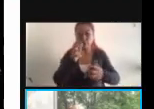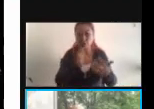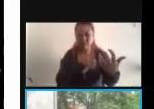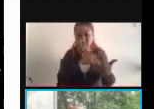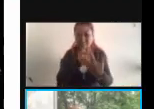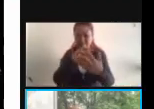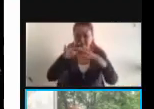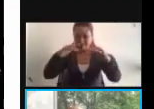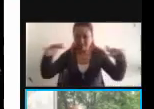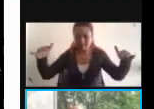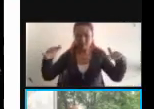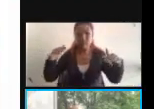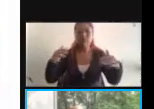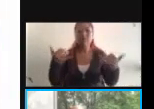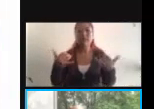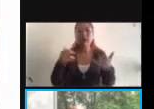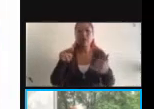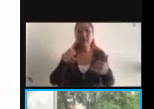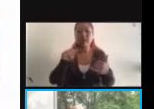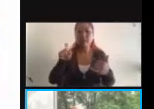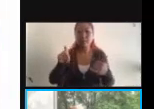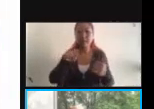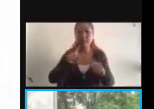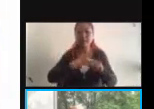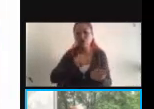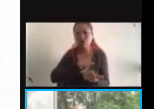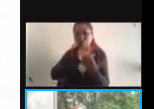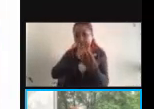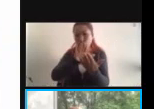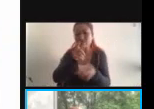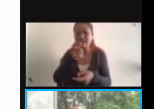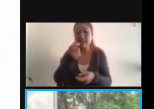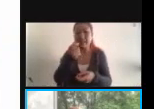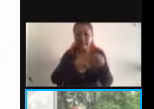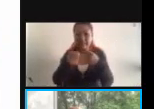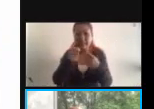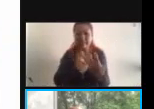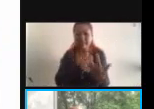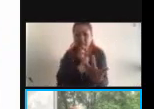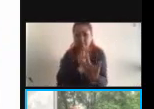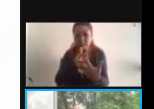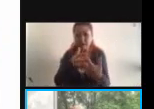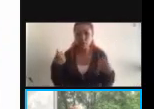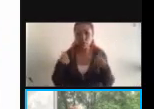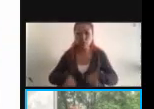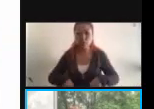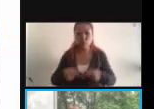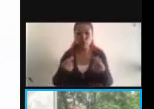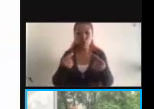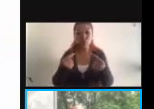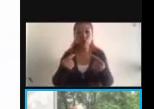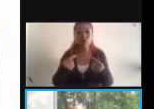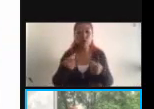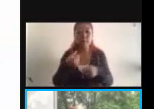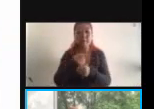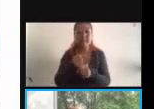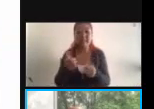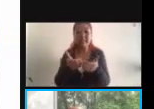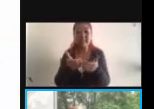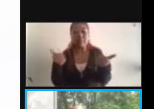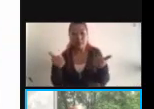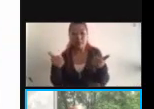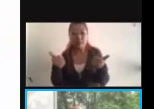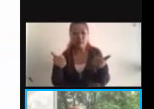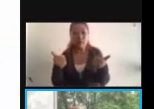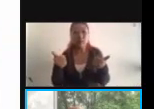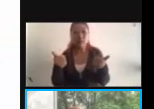approach. Rather than customizing the suits, what NASA was able to do was make them separable components so that they can be swapped